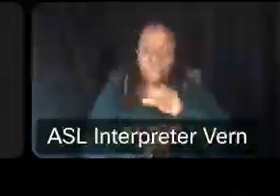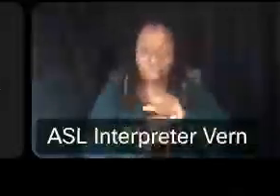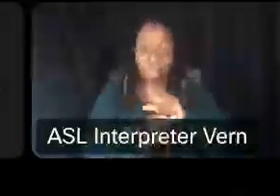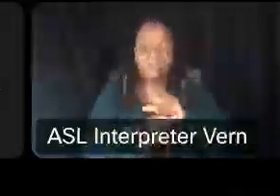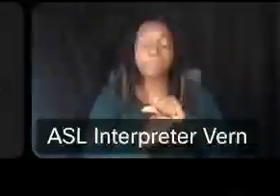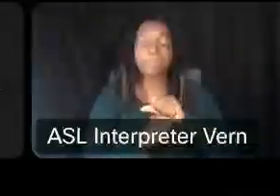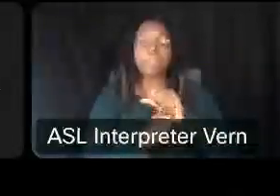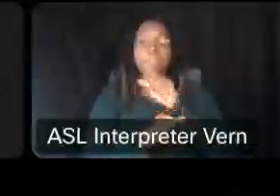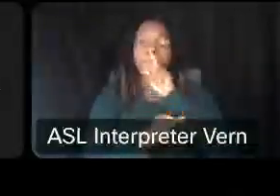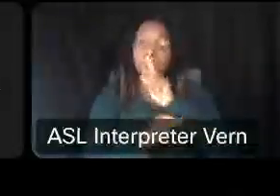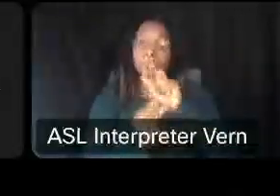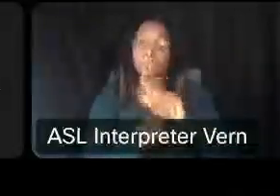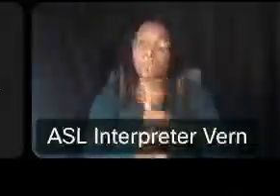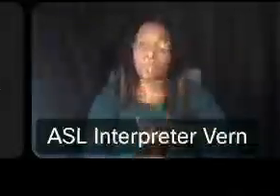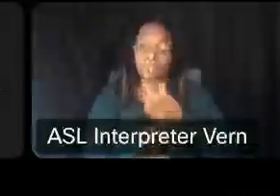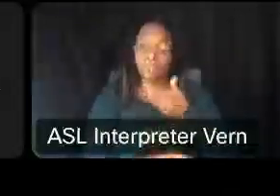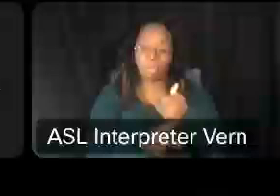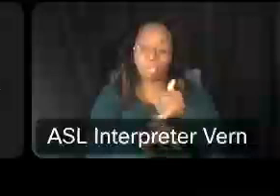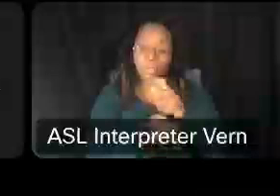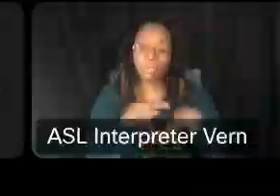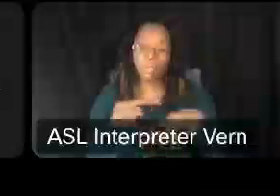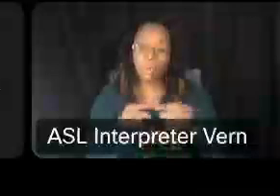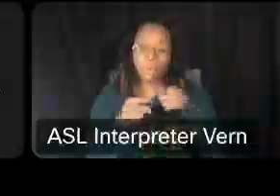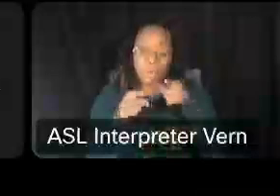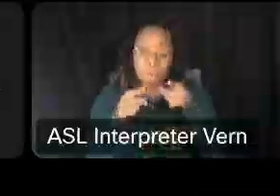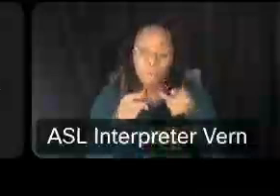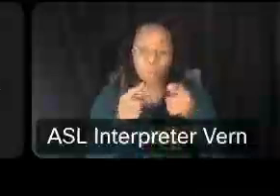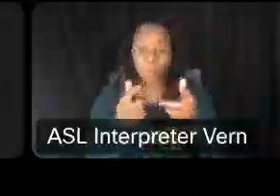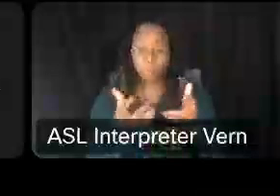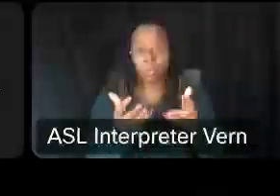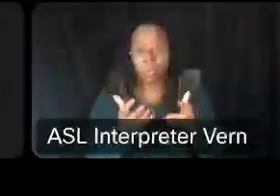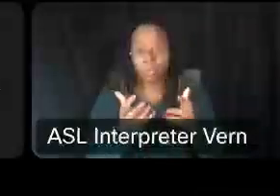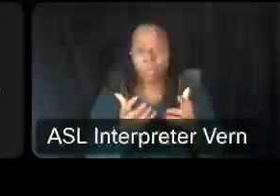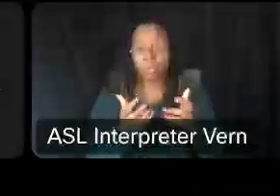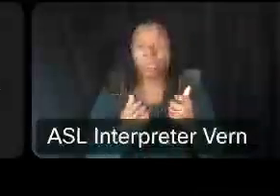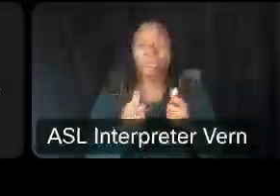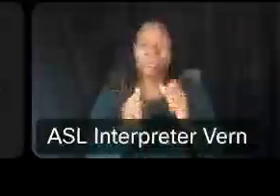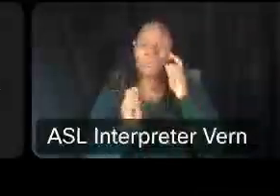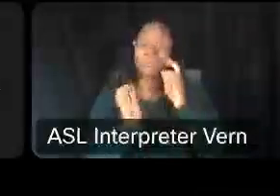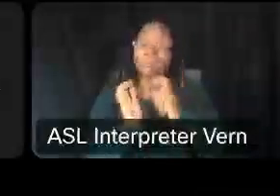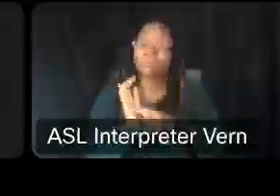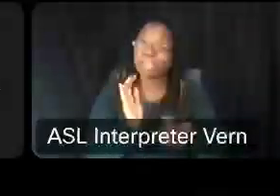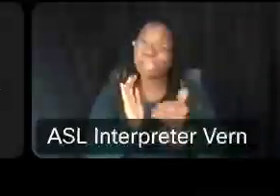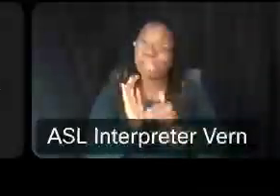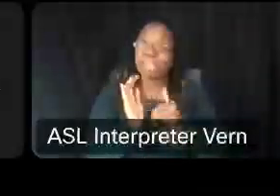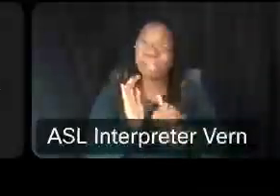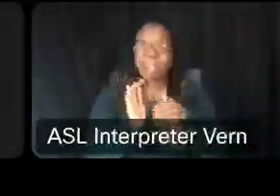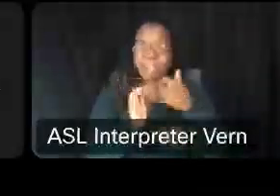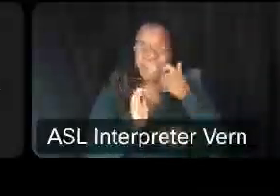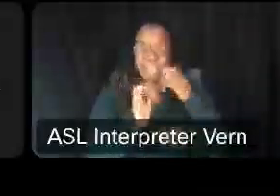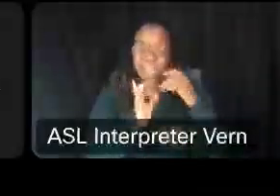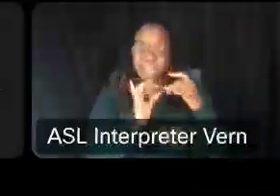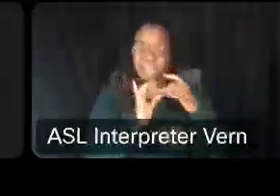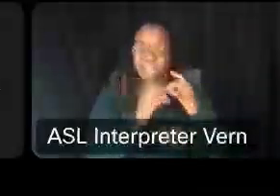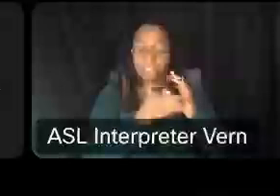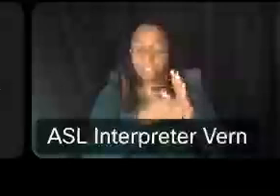being able to share yourself when you want to. And so recognizing that, again, as I said earlier, the sharing